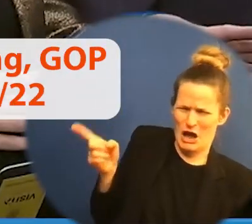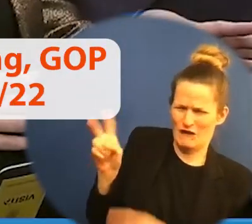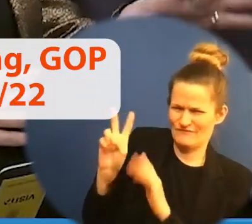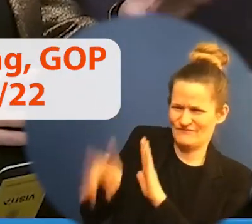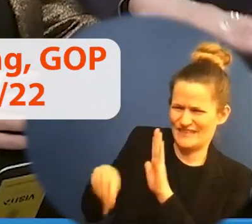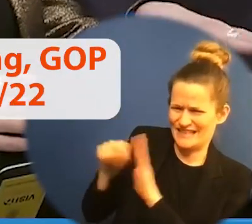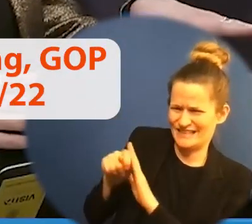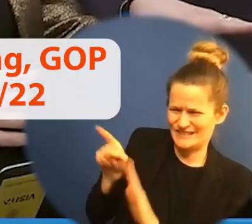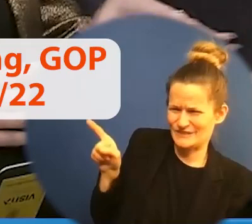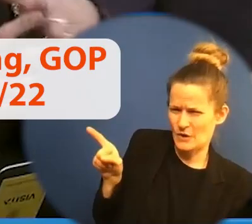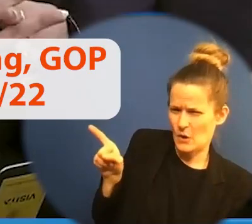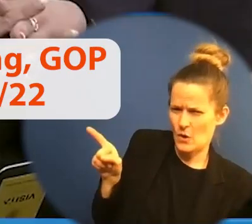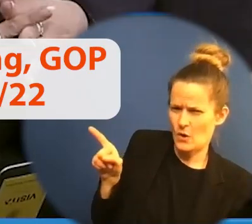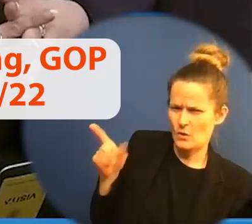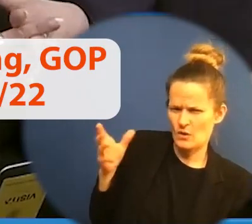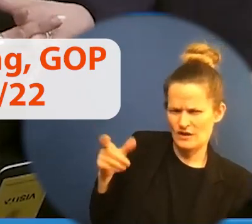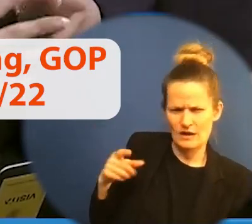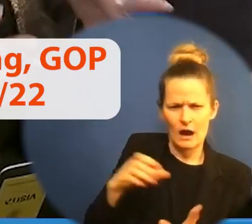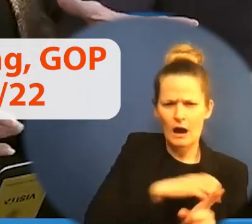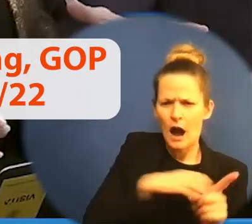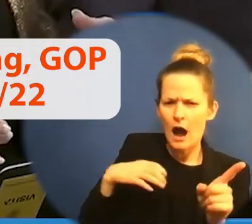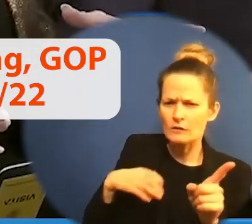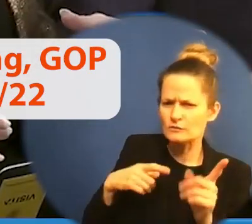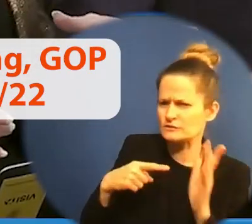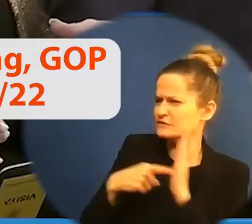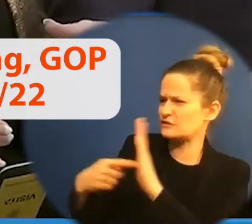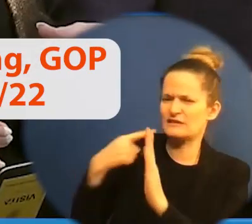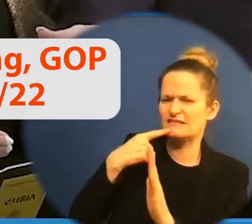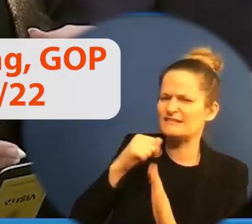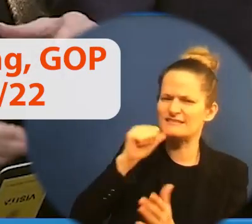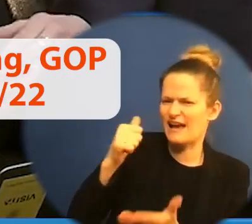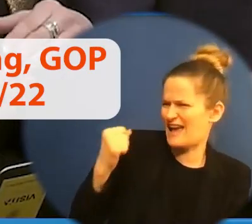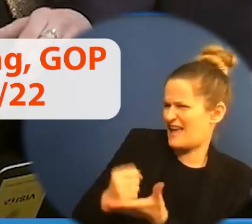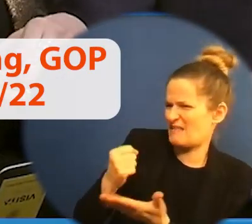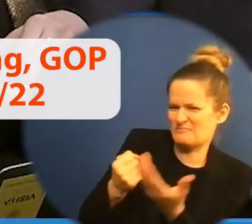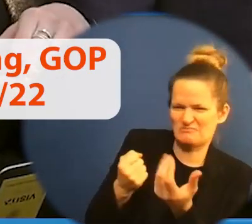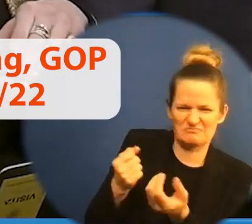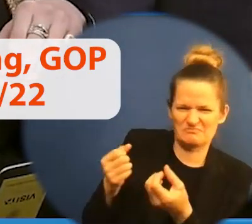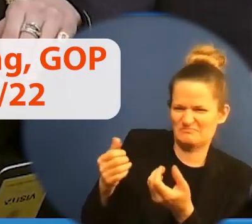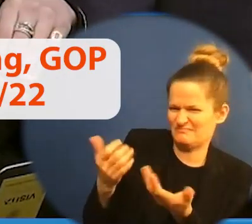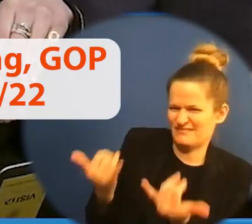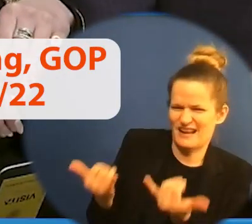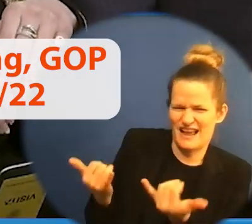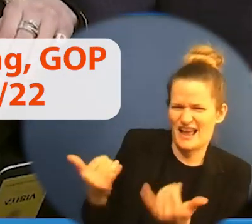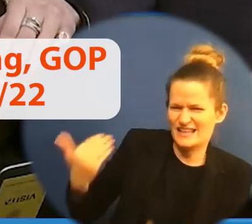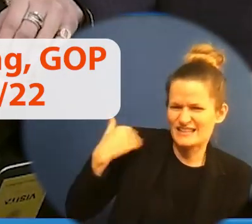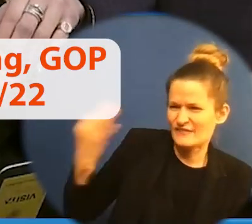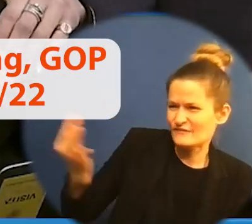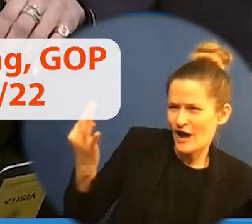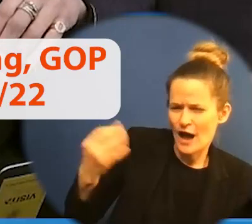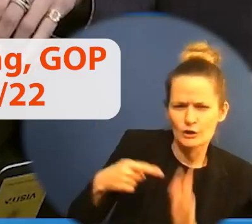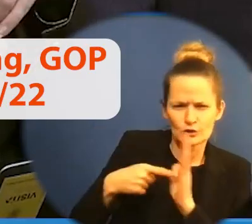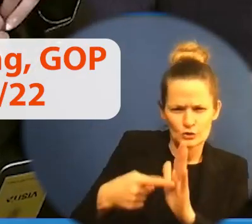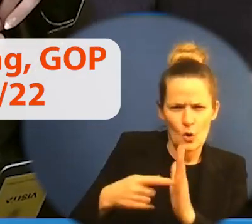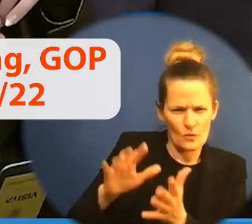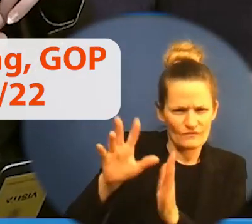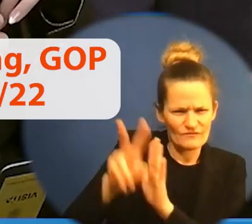just released by one Republican member of Congress to show that it's really not making a difference. There was one border patrol facility on